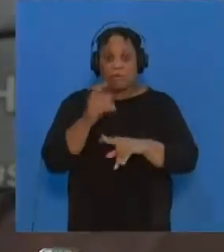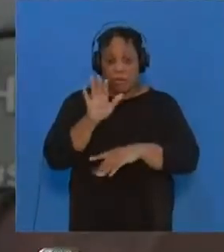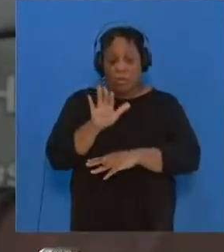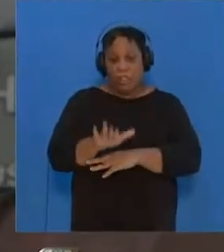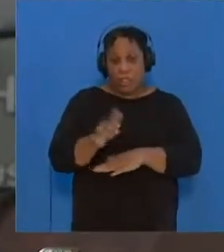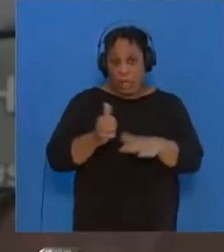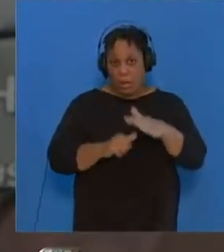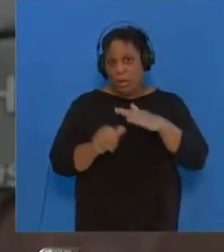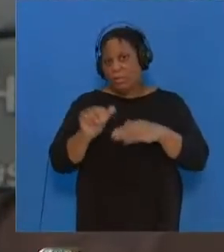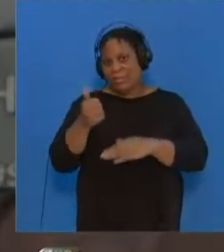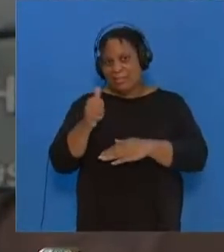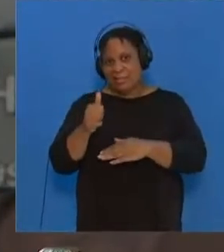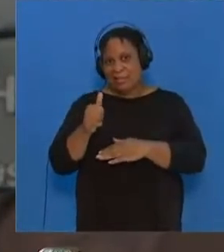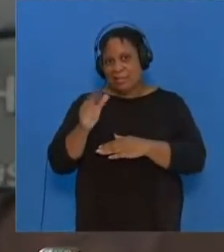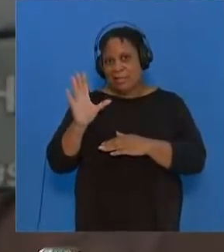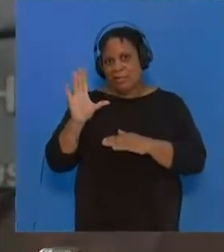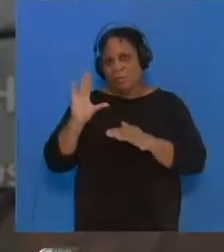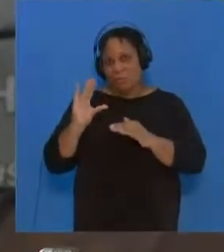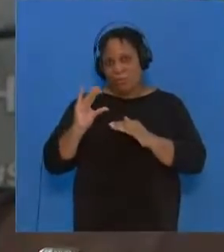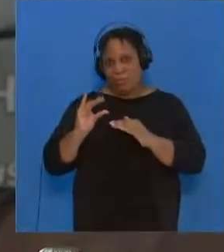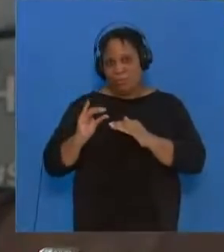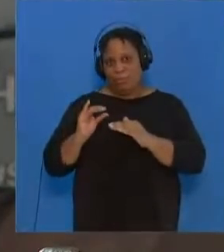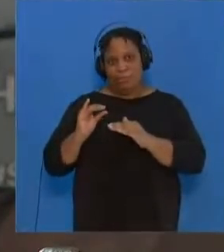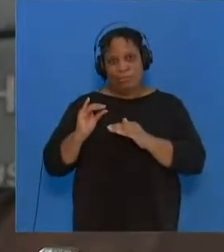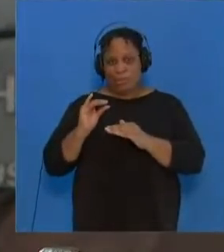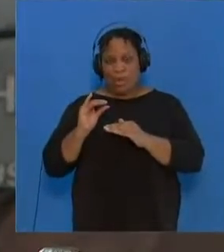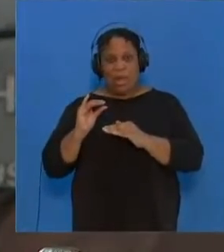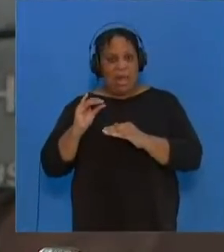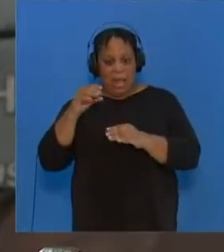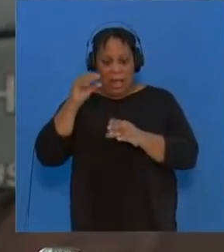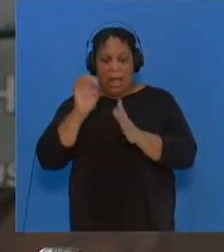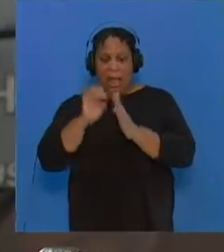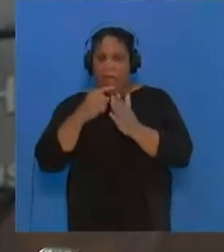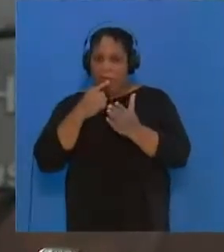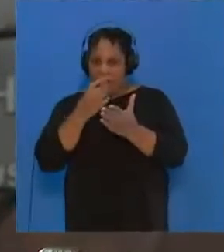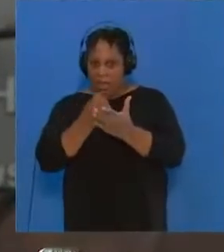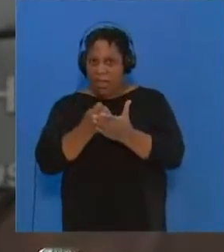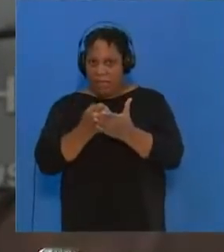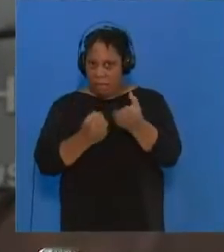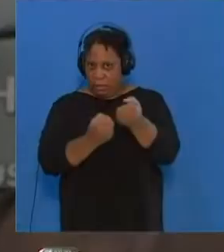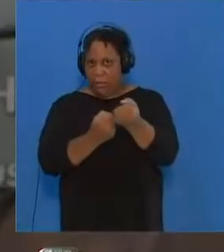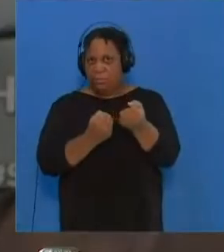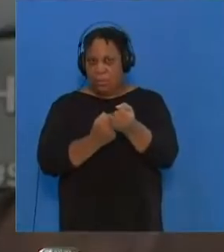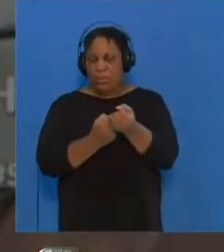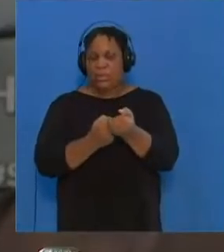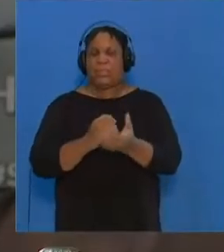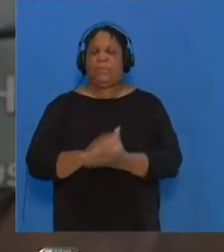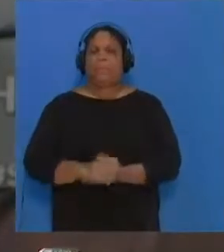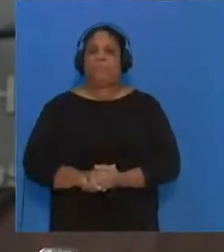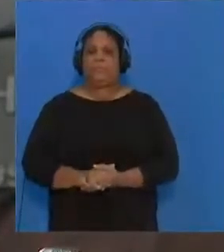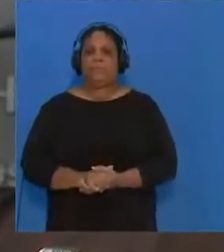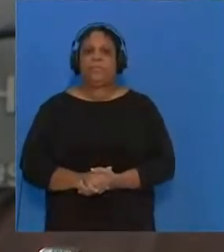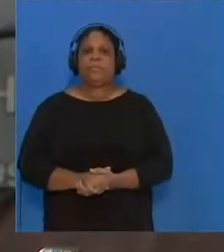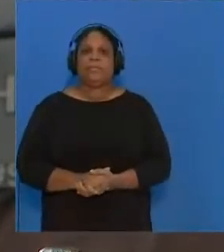under the age of 10 is very, very, very remote, and the evidence and scientific evidence supports that.